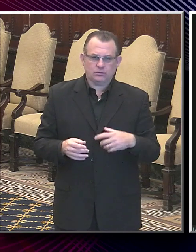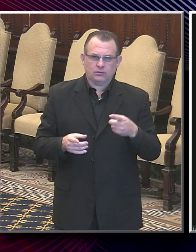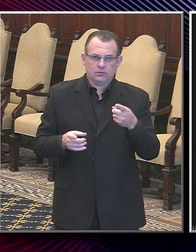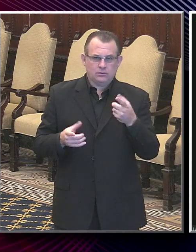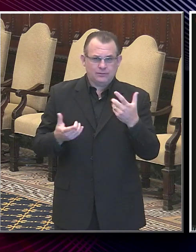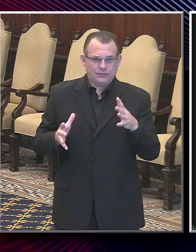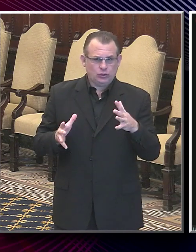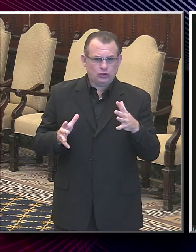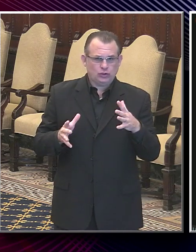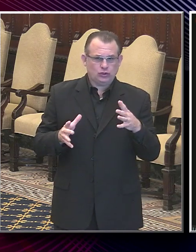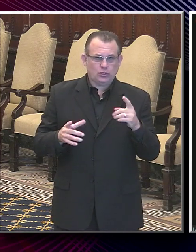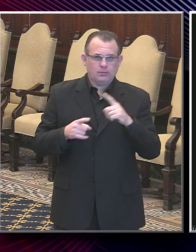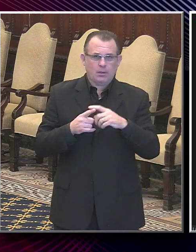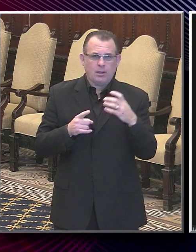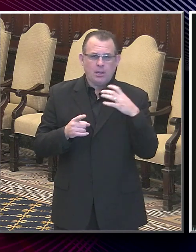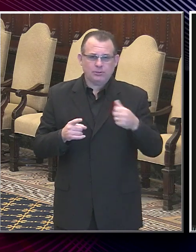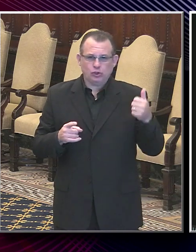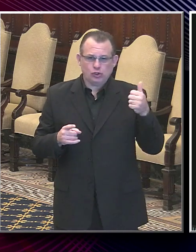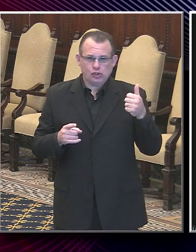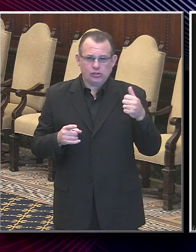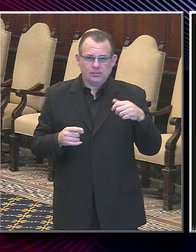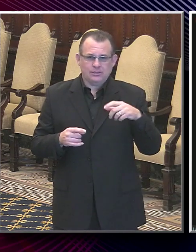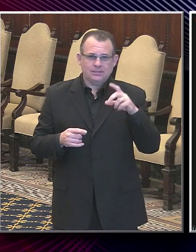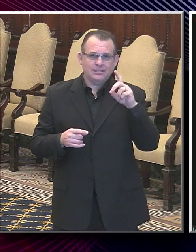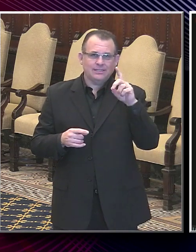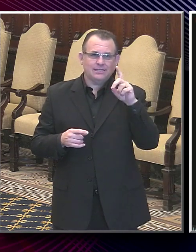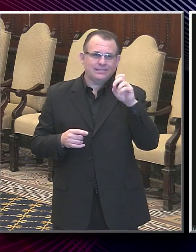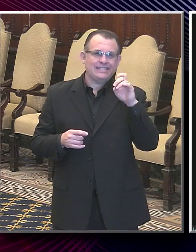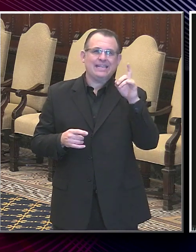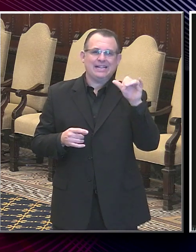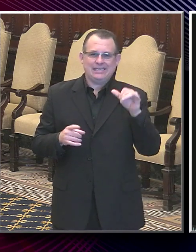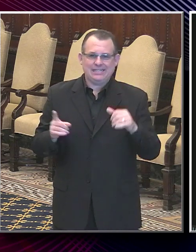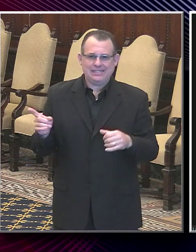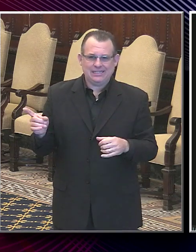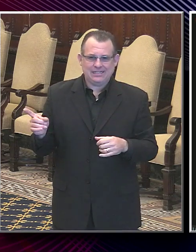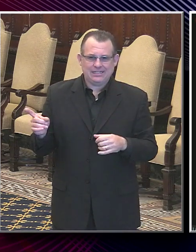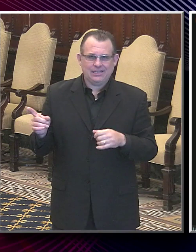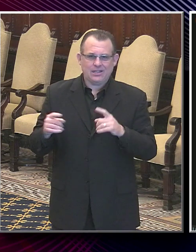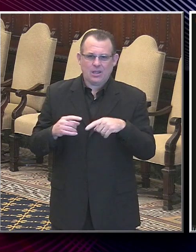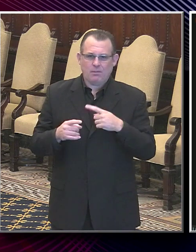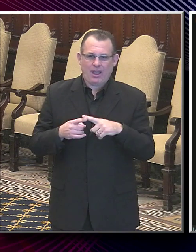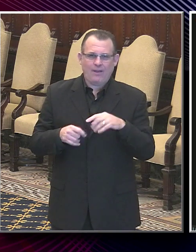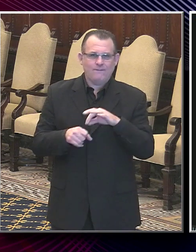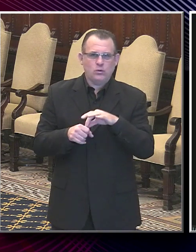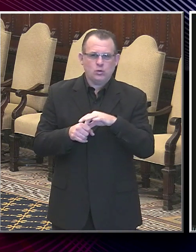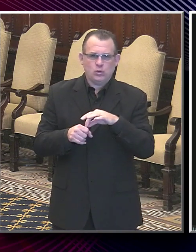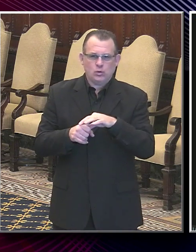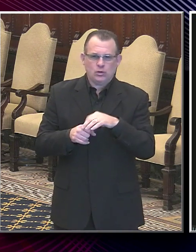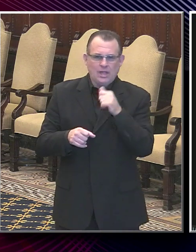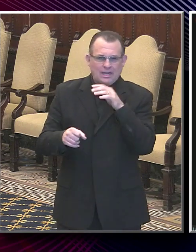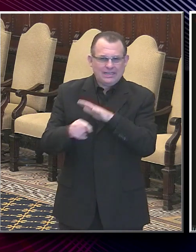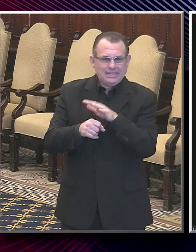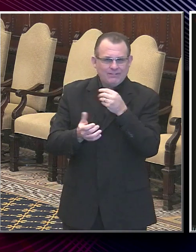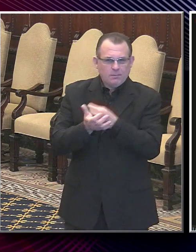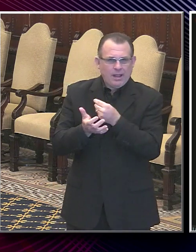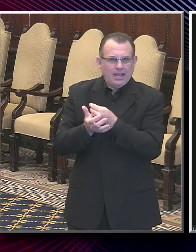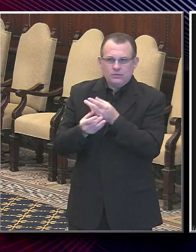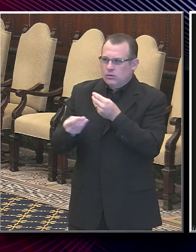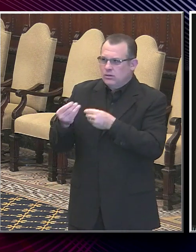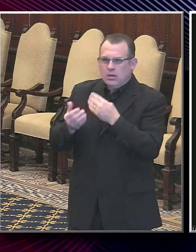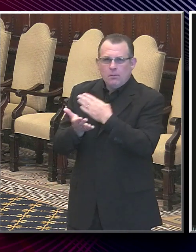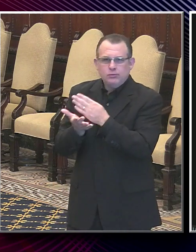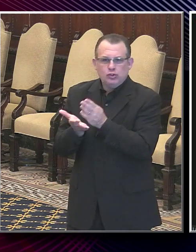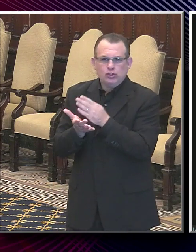Commissioner Lisa Deely's statement this morning that there is not enough money in the budget to run